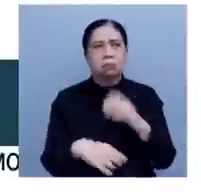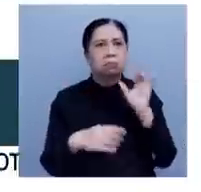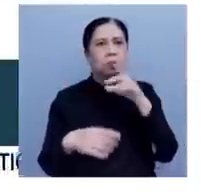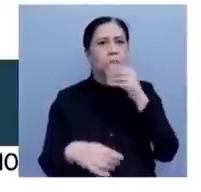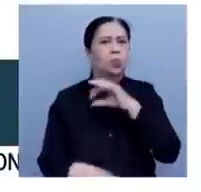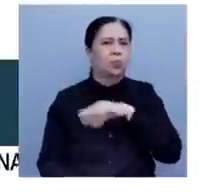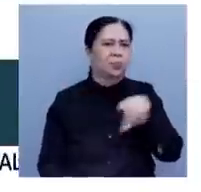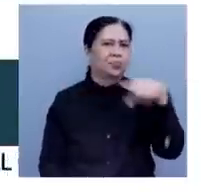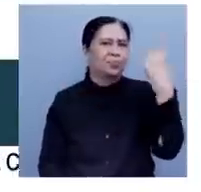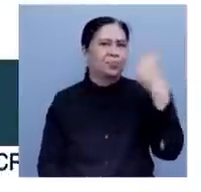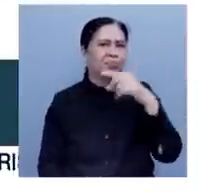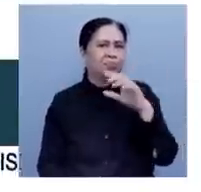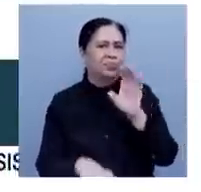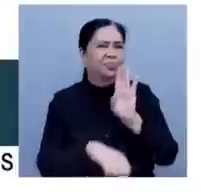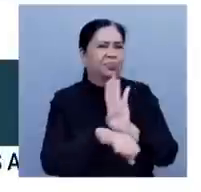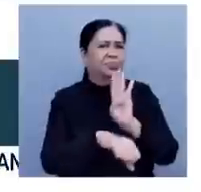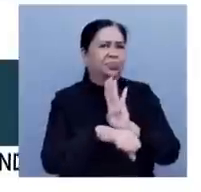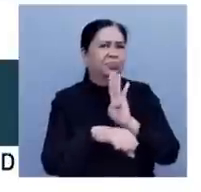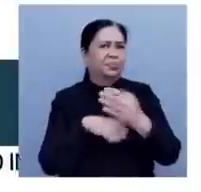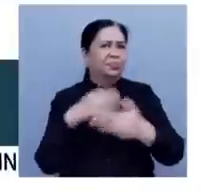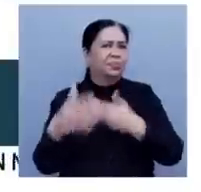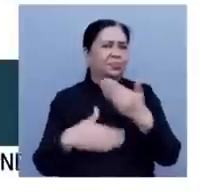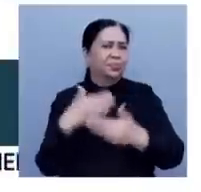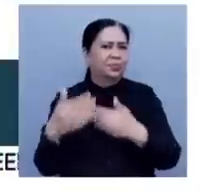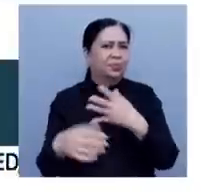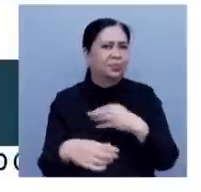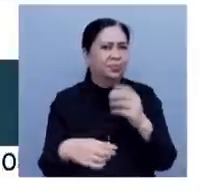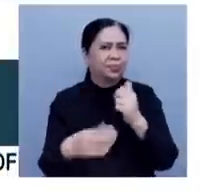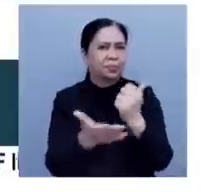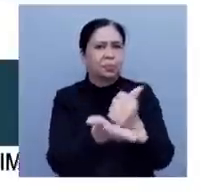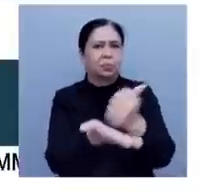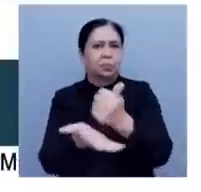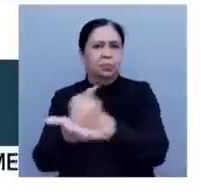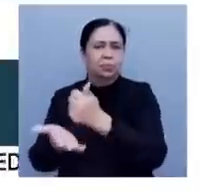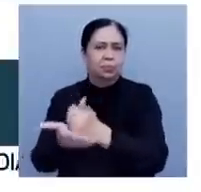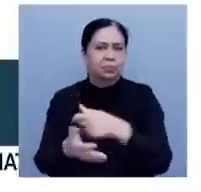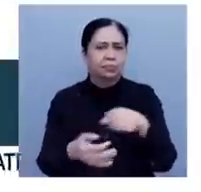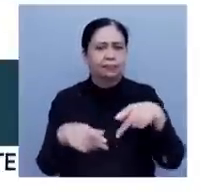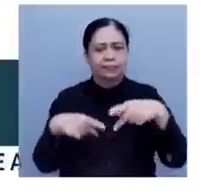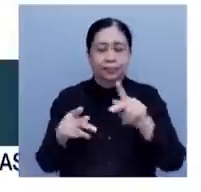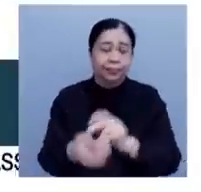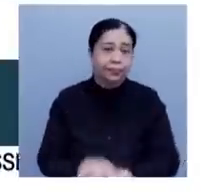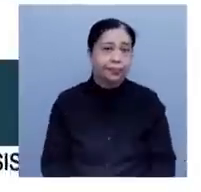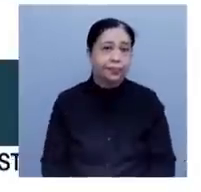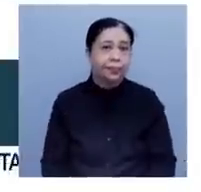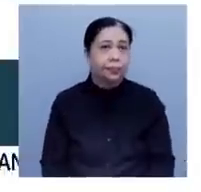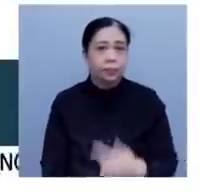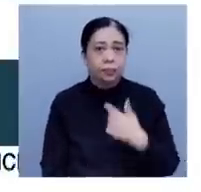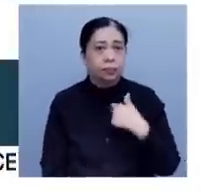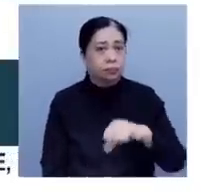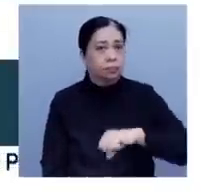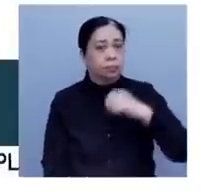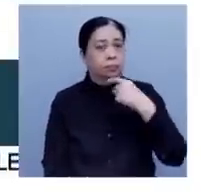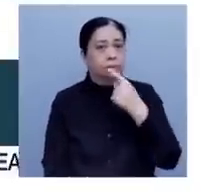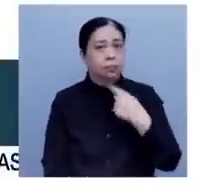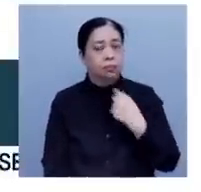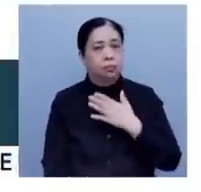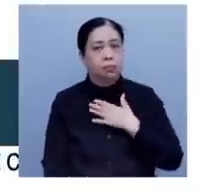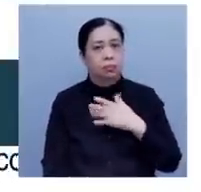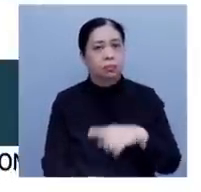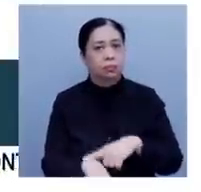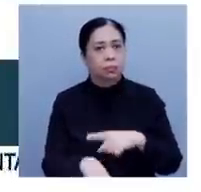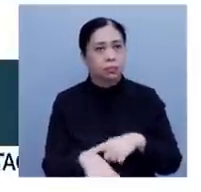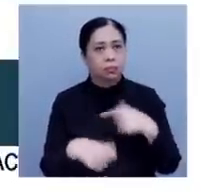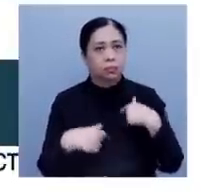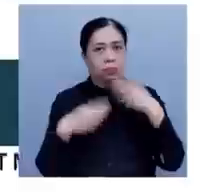dyan kundi yung mga nagpo-proseso at nag-aaproba ng permiso. I am proud to say during my time as